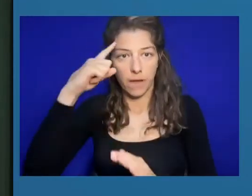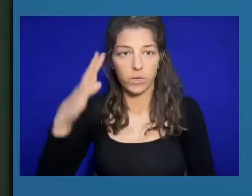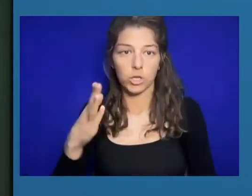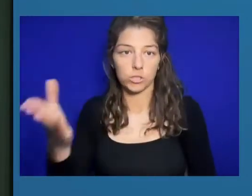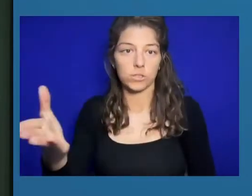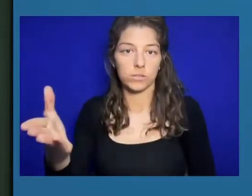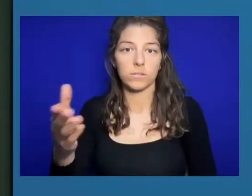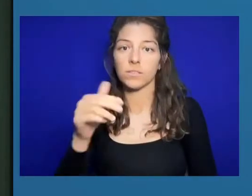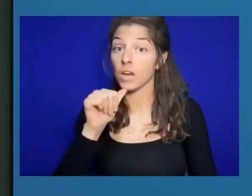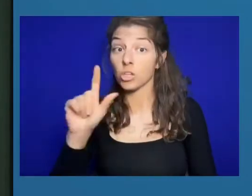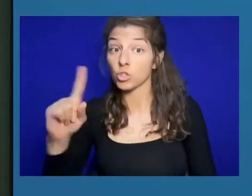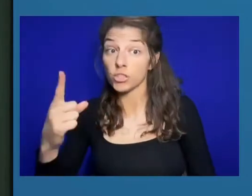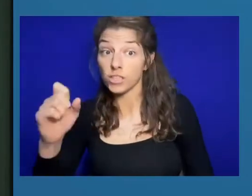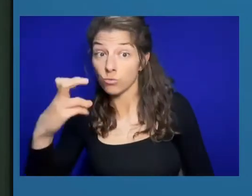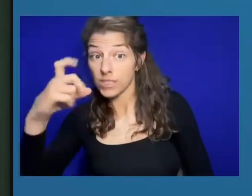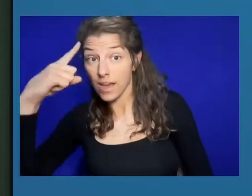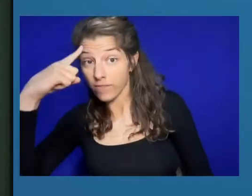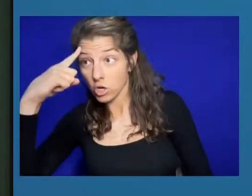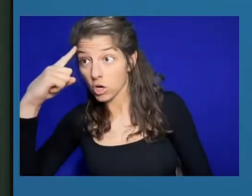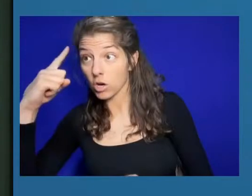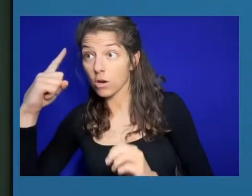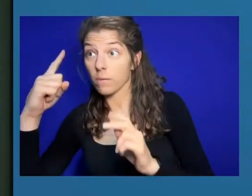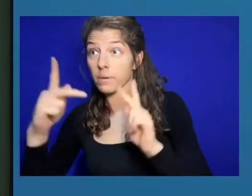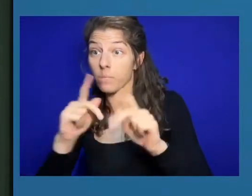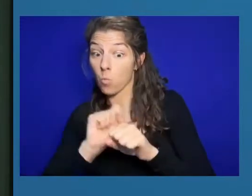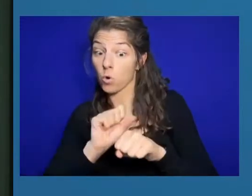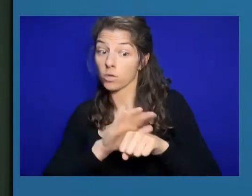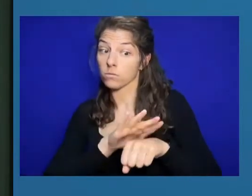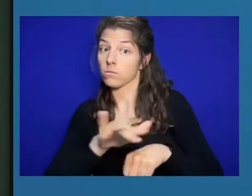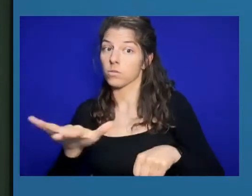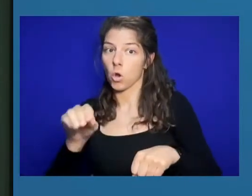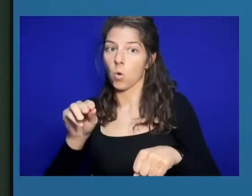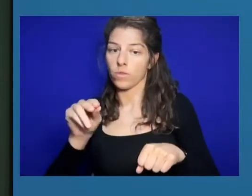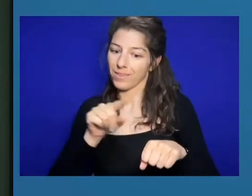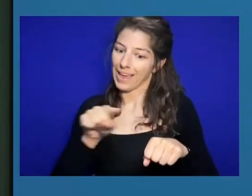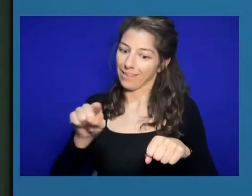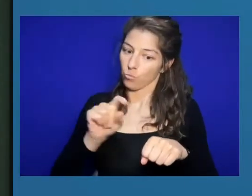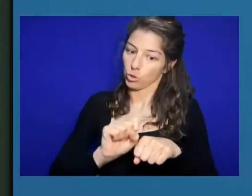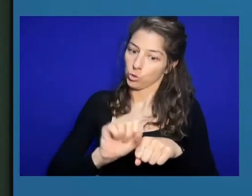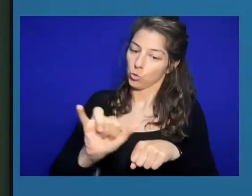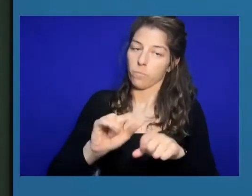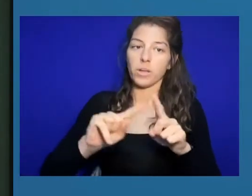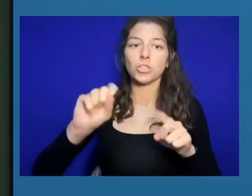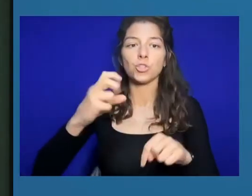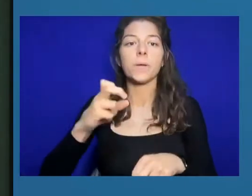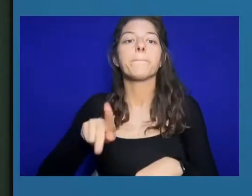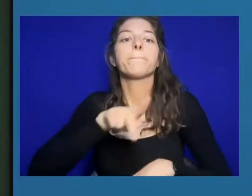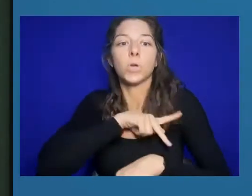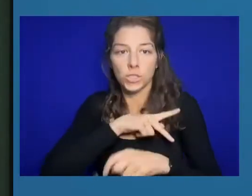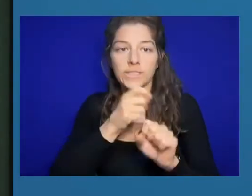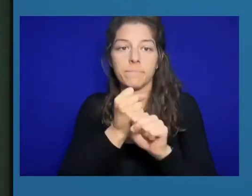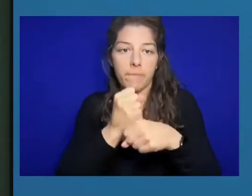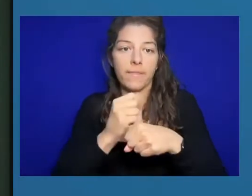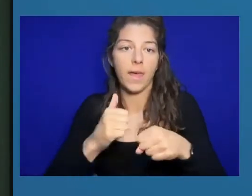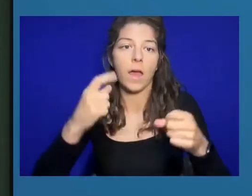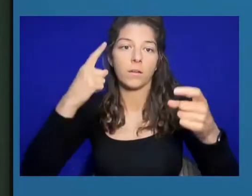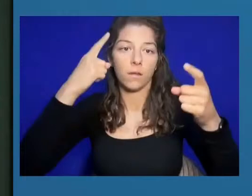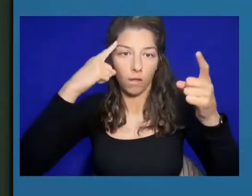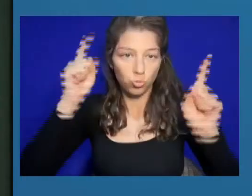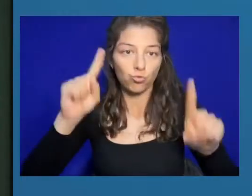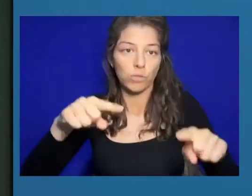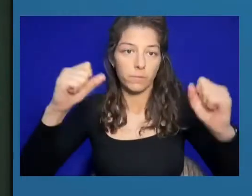isn't just that she was the governor and the people beneath her worked on it. They all did too. She personally made it happen. Thank you, Kathy.